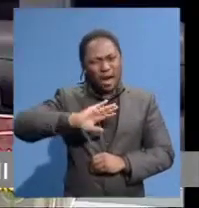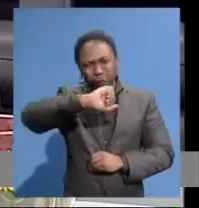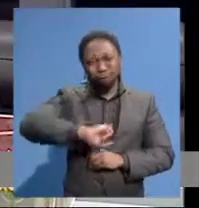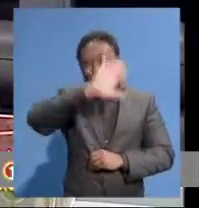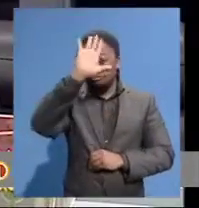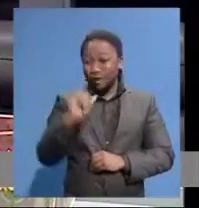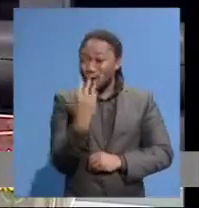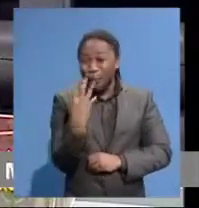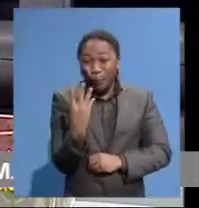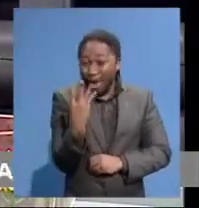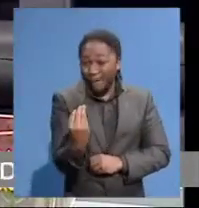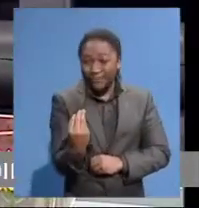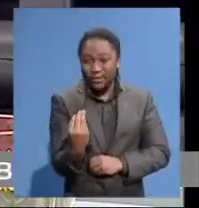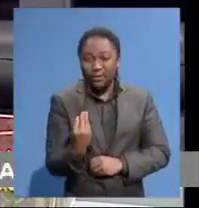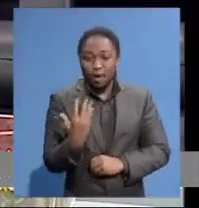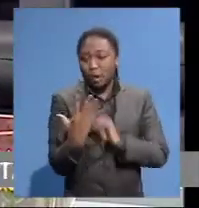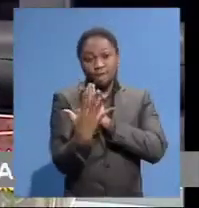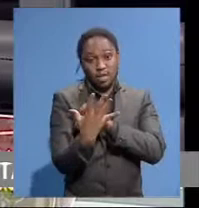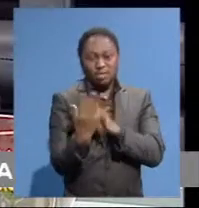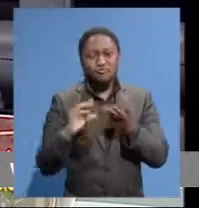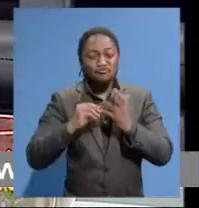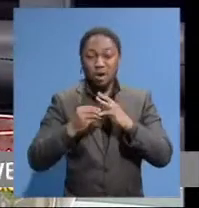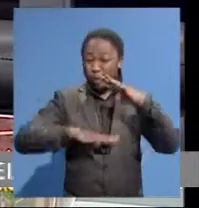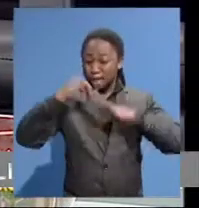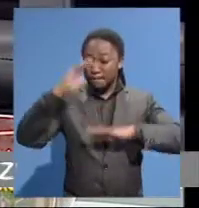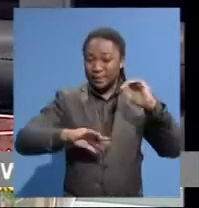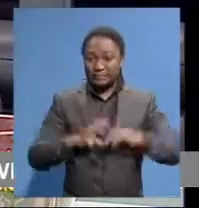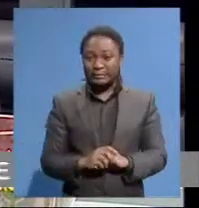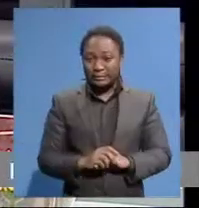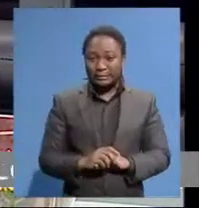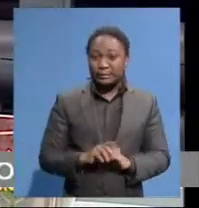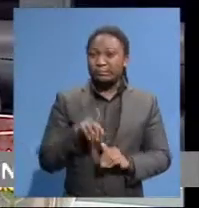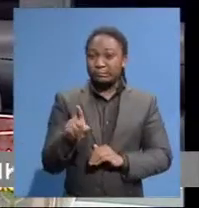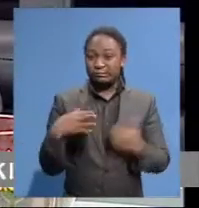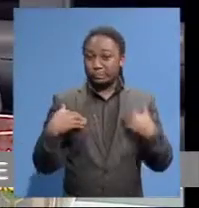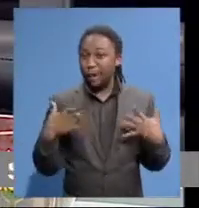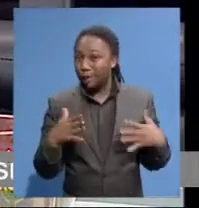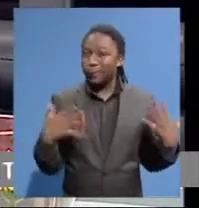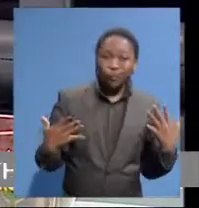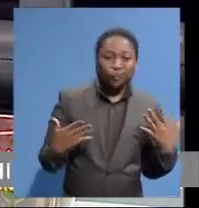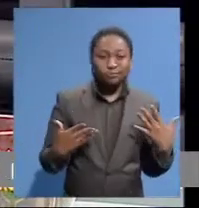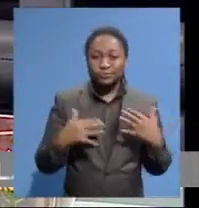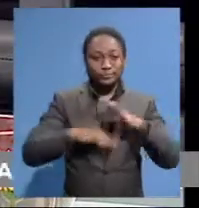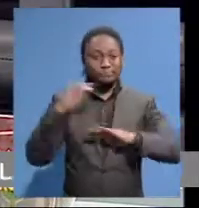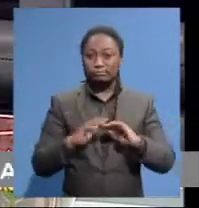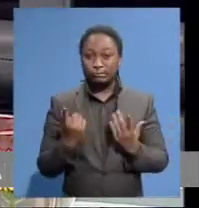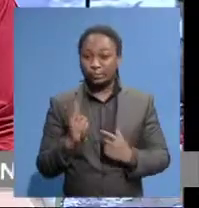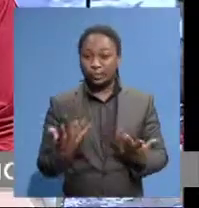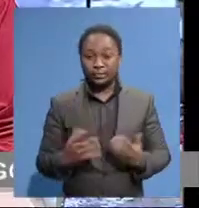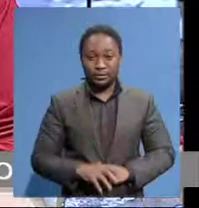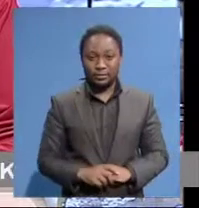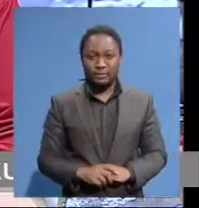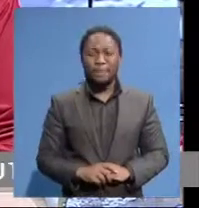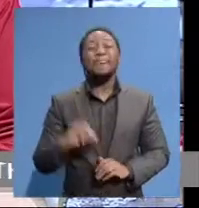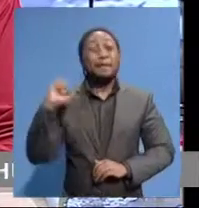are now a trustee of trying to build the 5th one. How far are we with the Nelson Mandela Children's Hospital? You know, it's such a